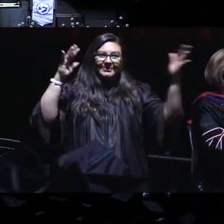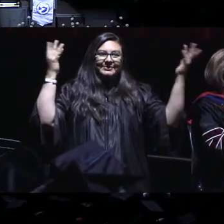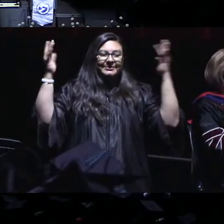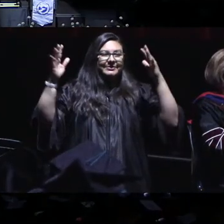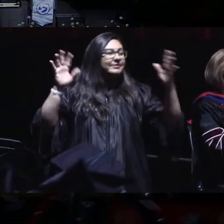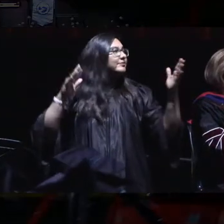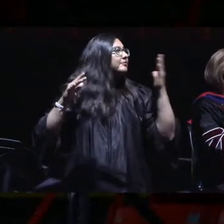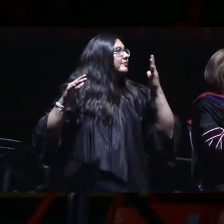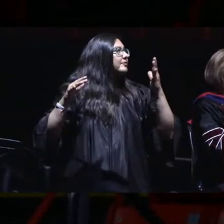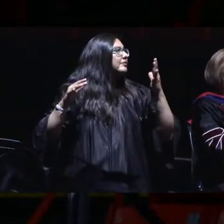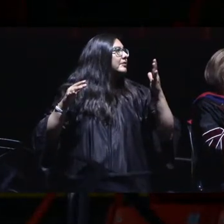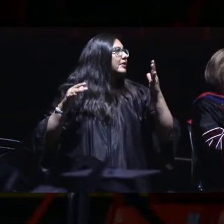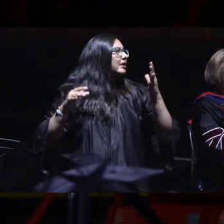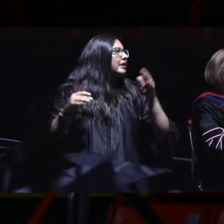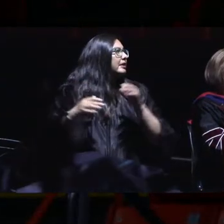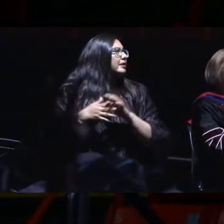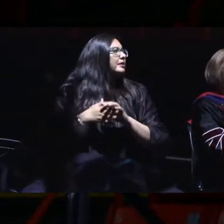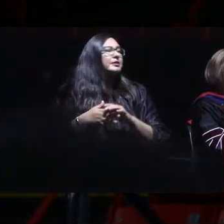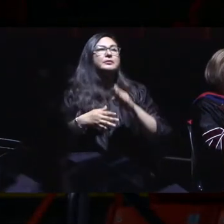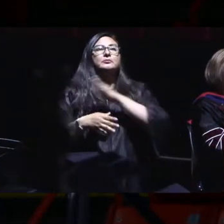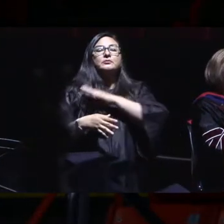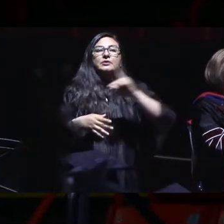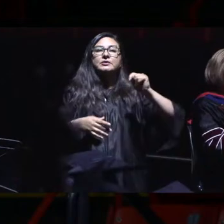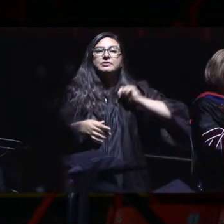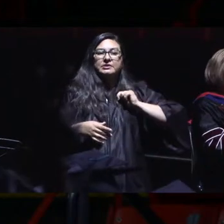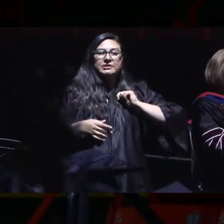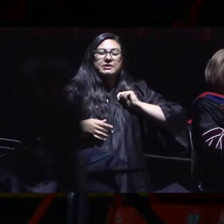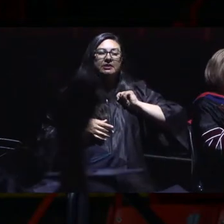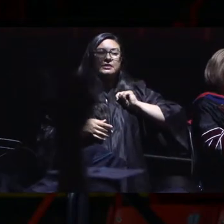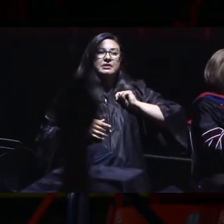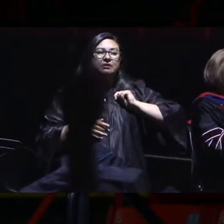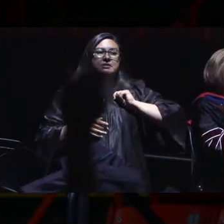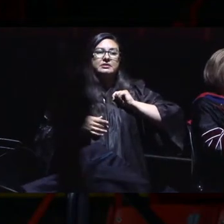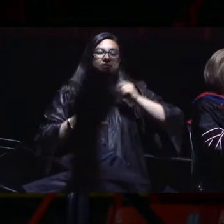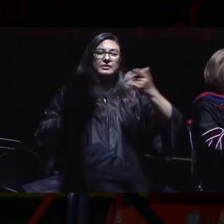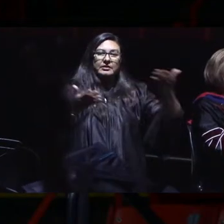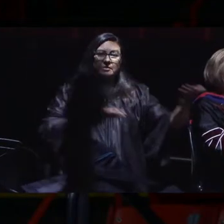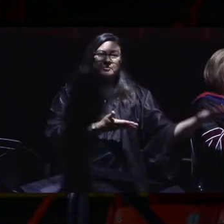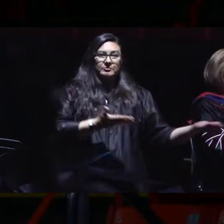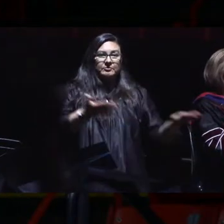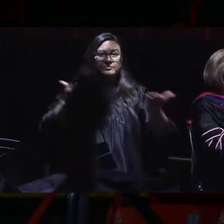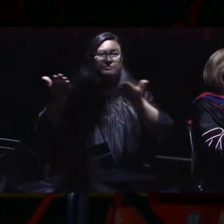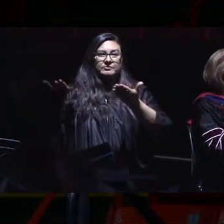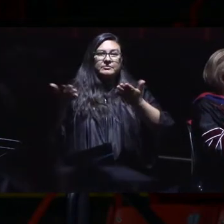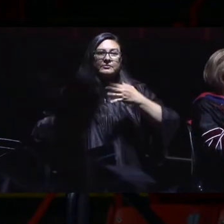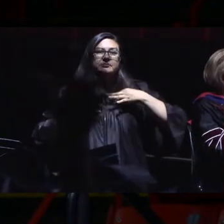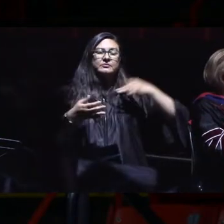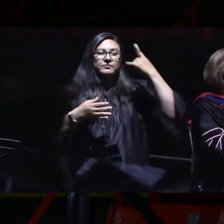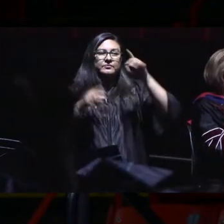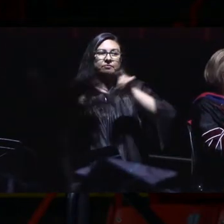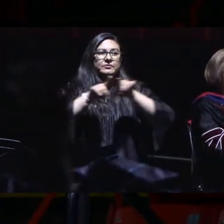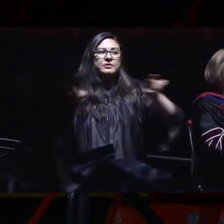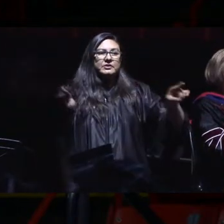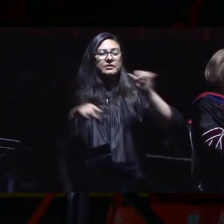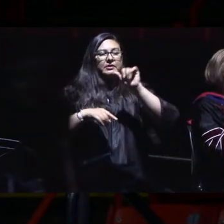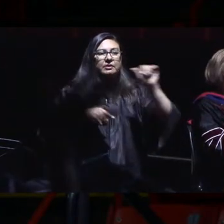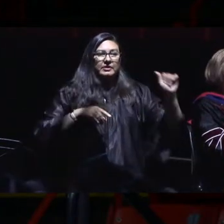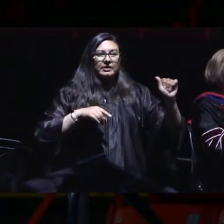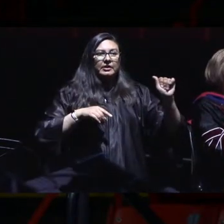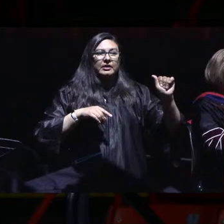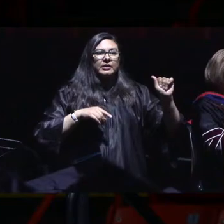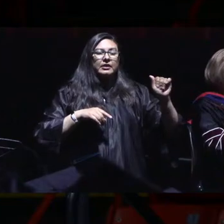Dr. Serrata, Board of Trustees, I would like to present the candidates for the degrees of Associate of